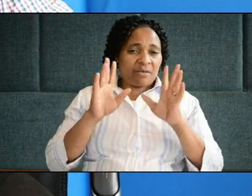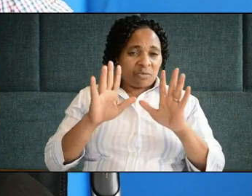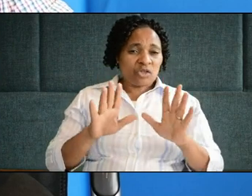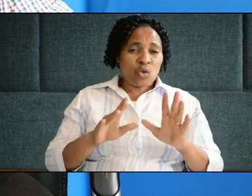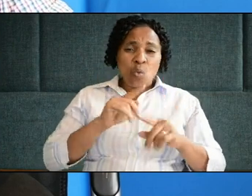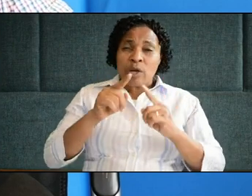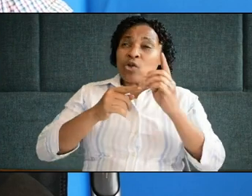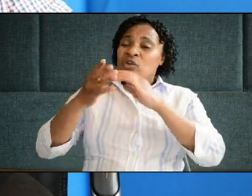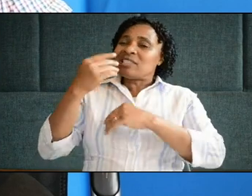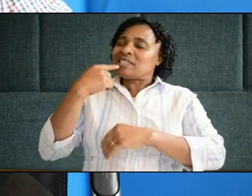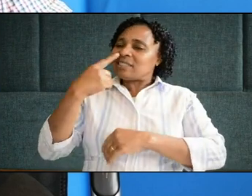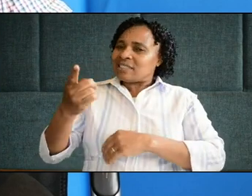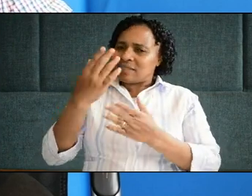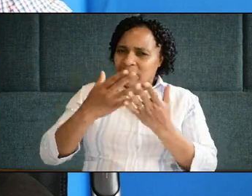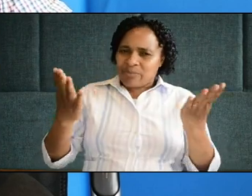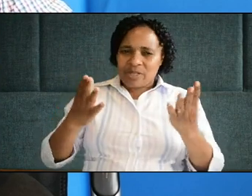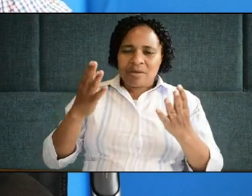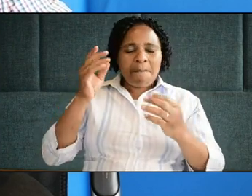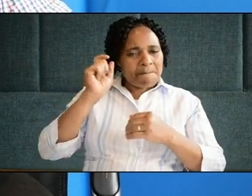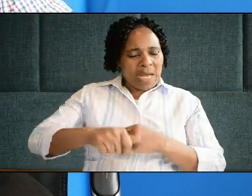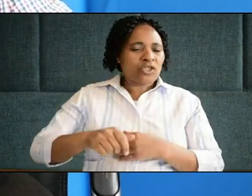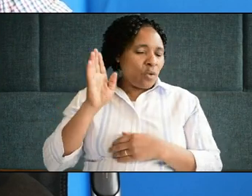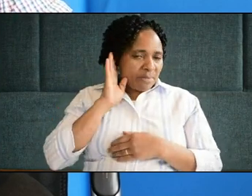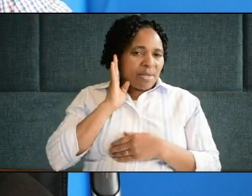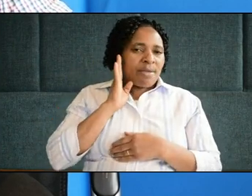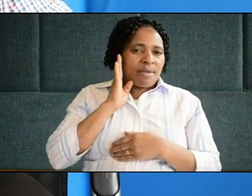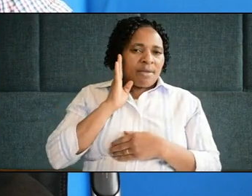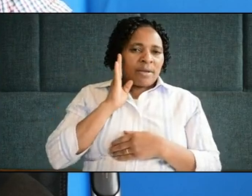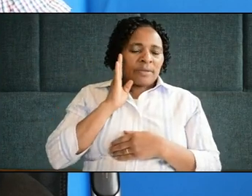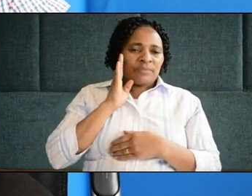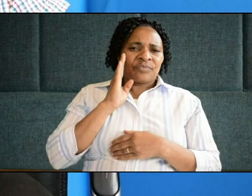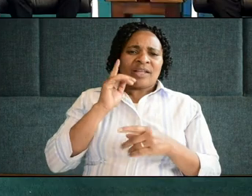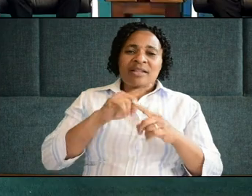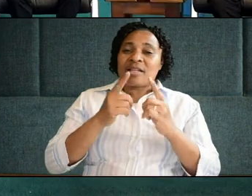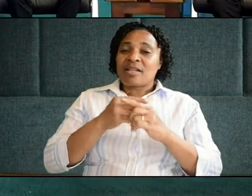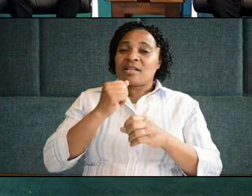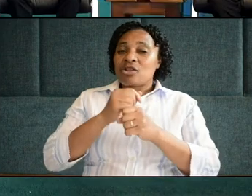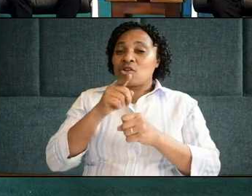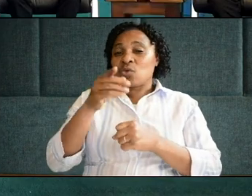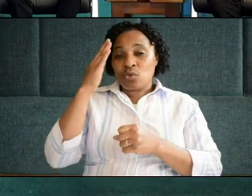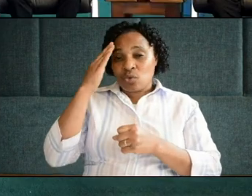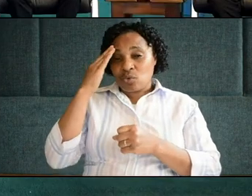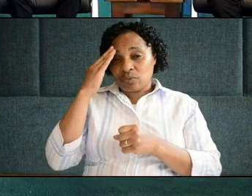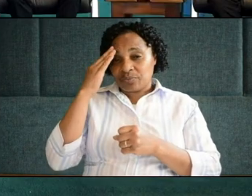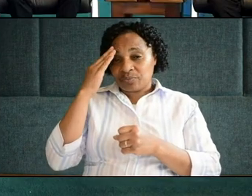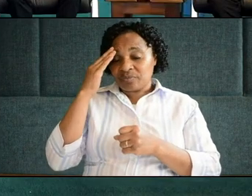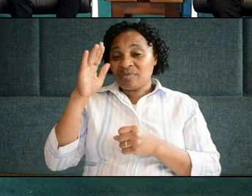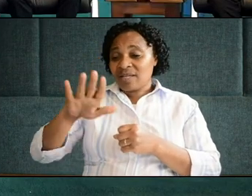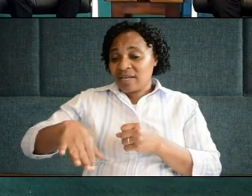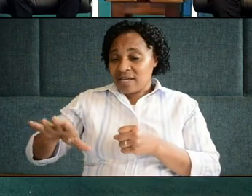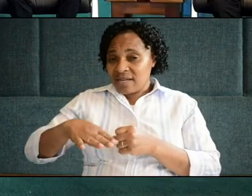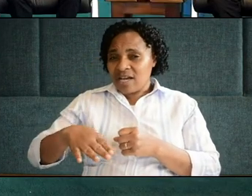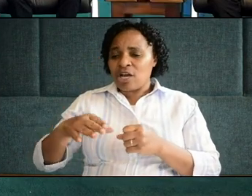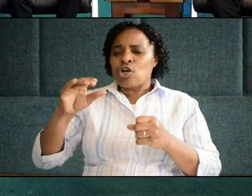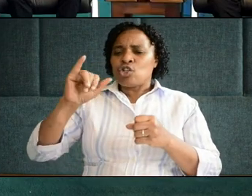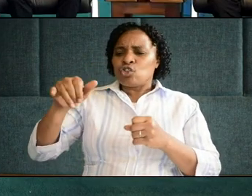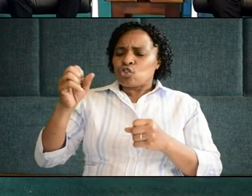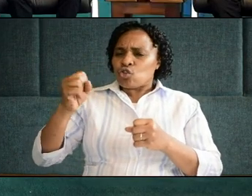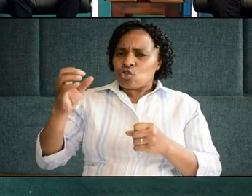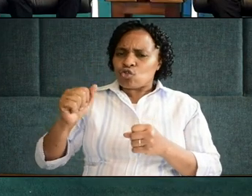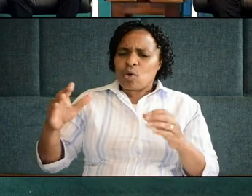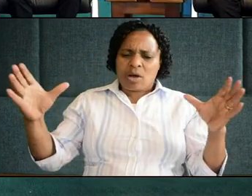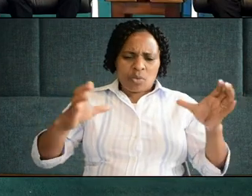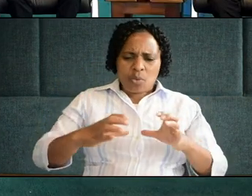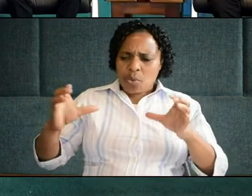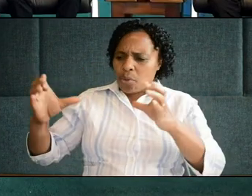says something, obey. Yeah. In the Deuteronomy section, it says that Joshua assembled the people of God in front of